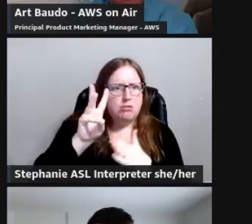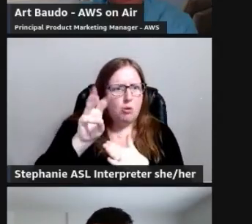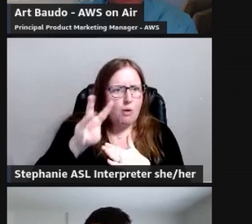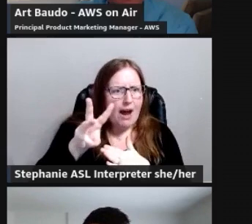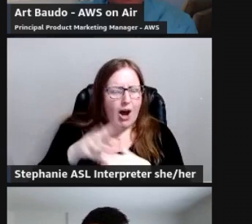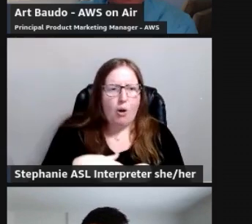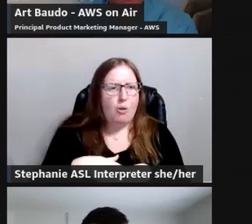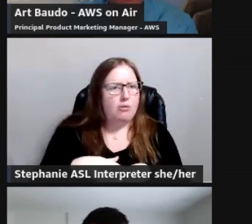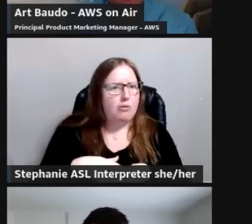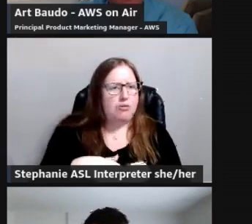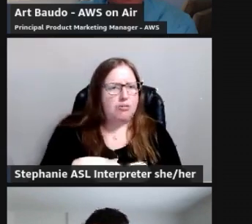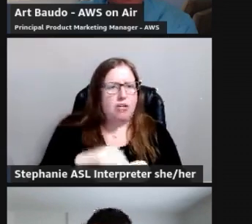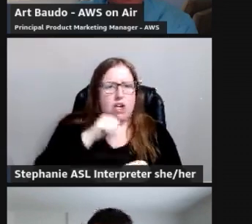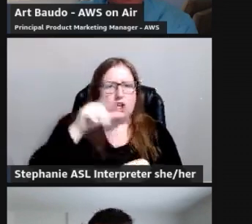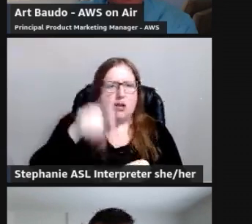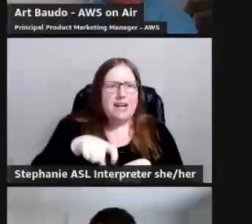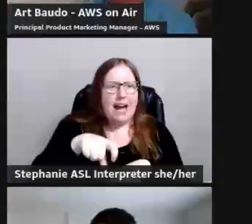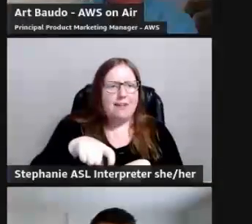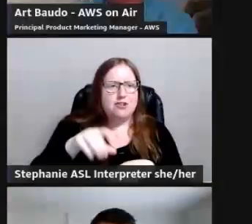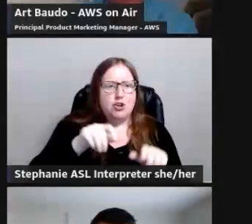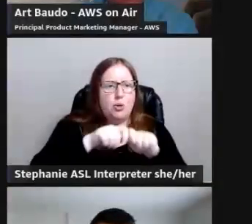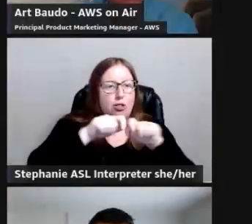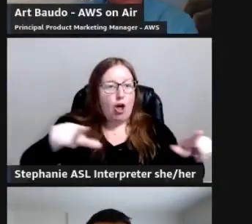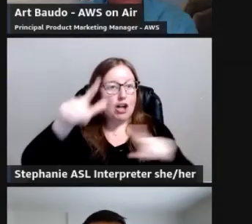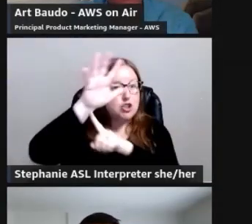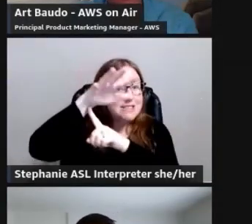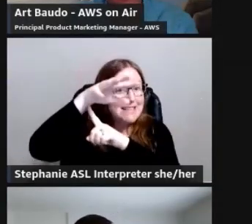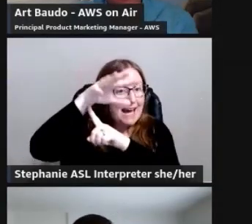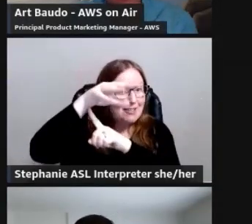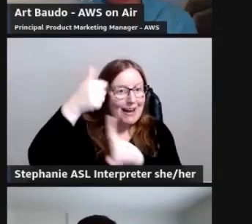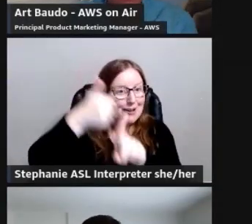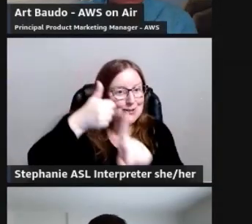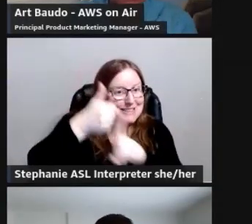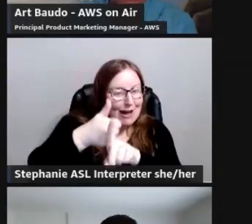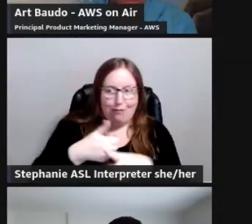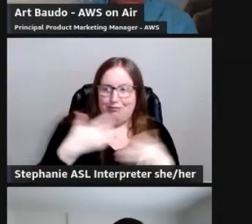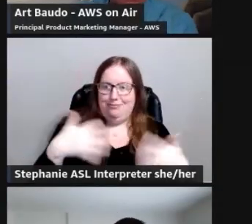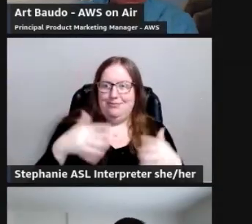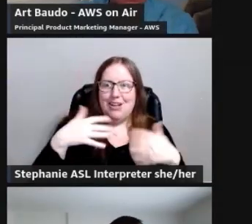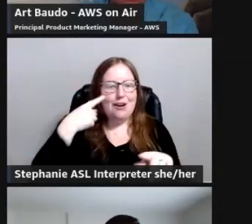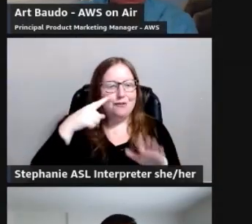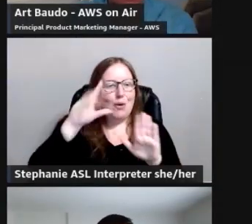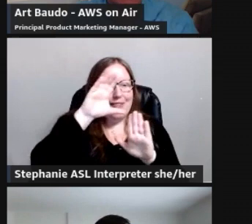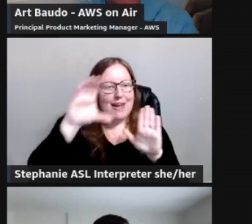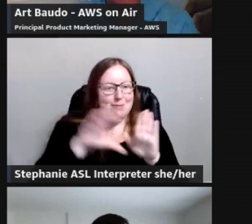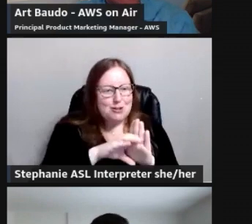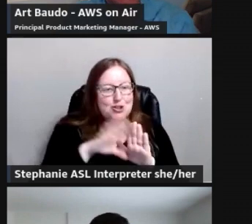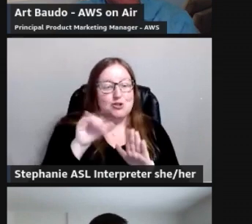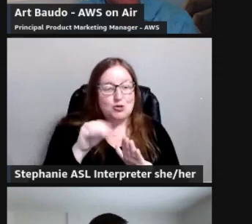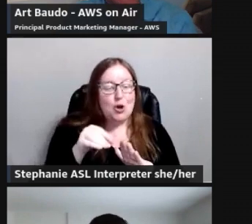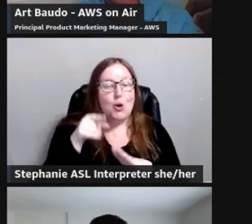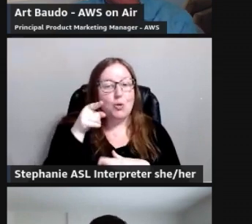didn't need to, launch a satellite from your backyard to acquire these images. And so you're able to obtain this